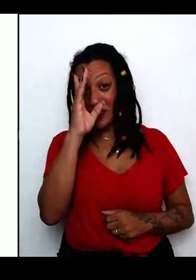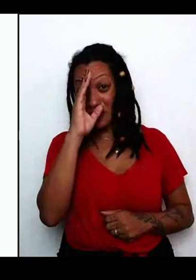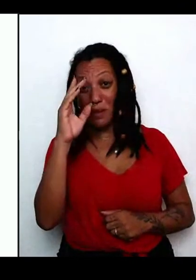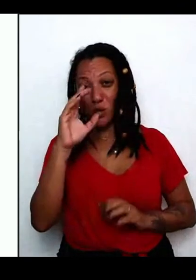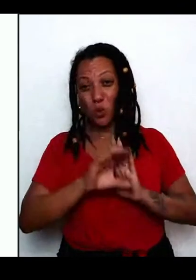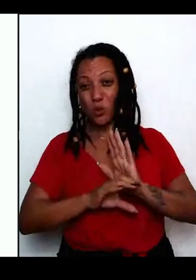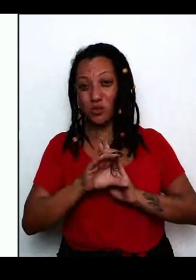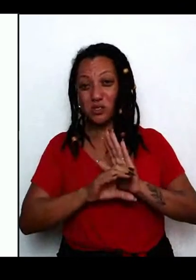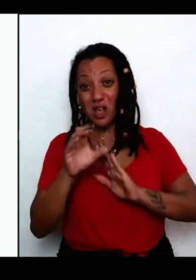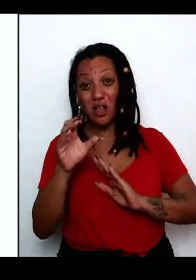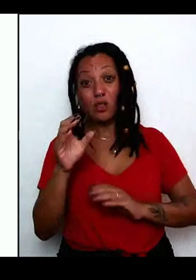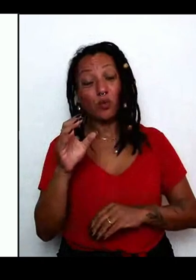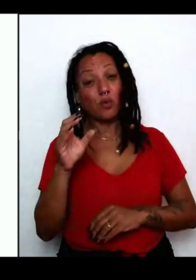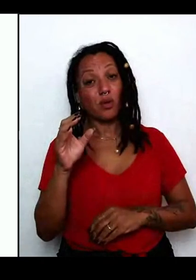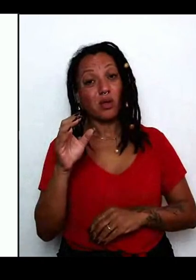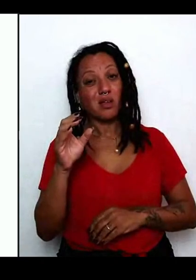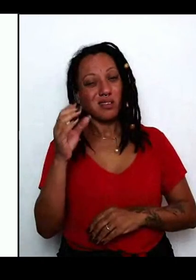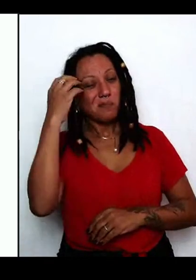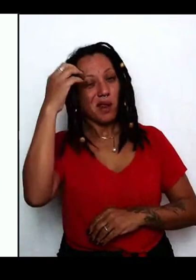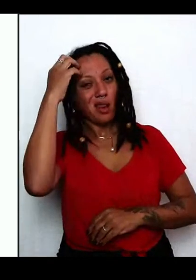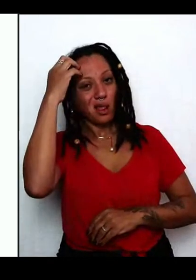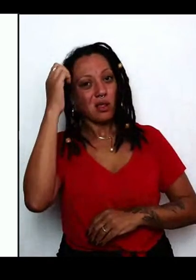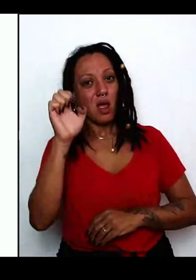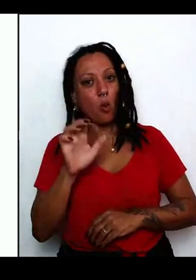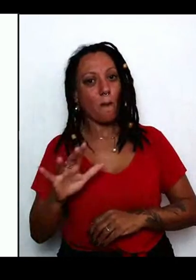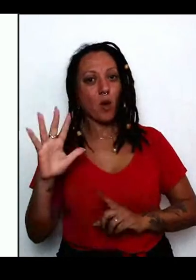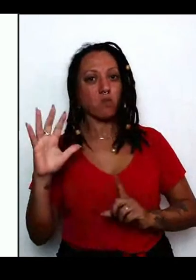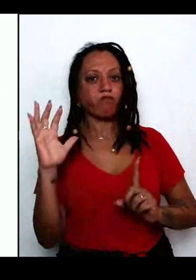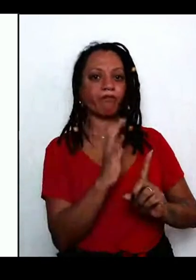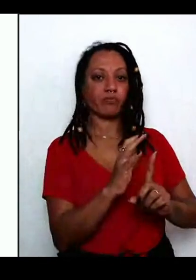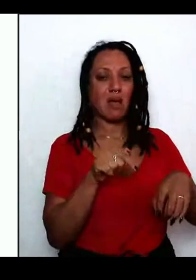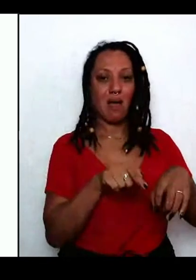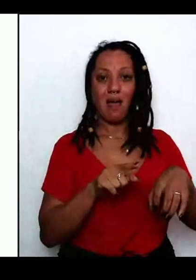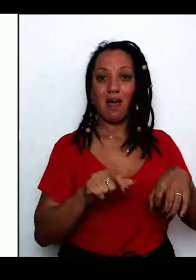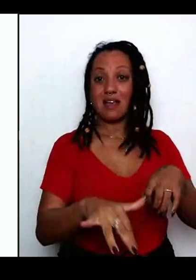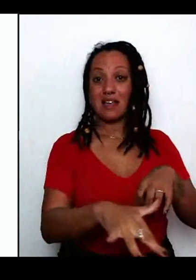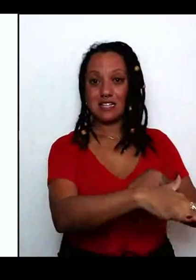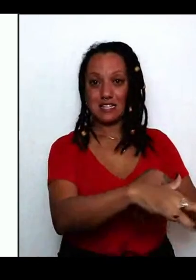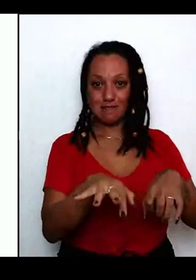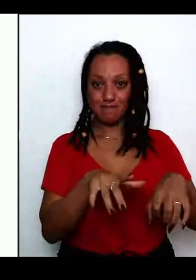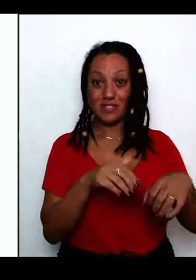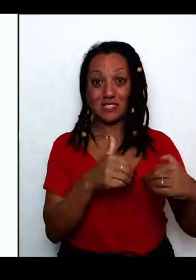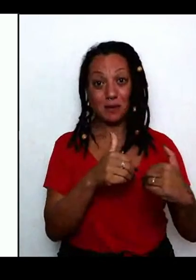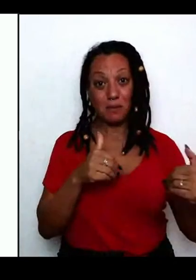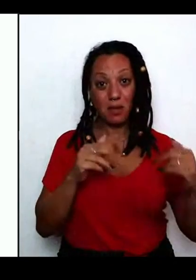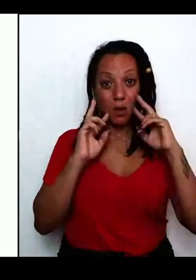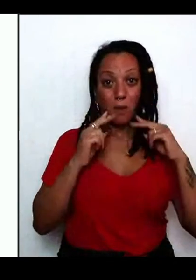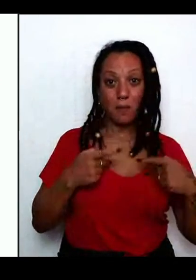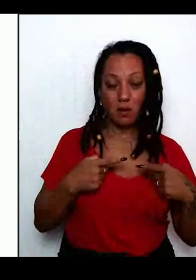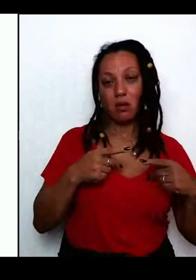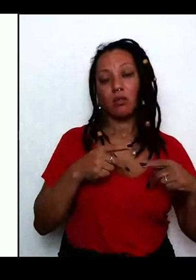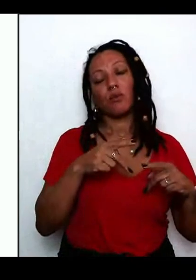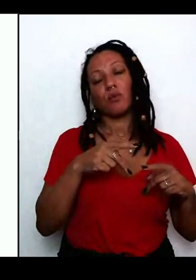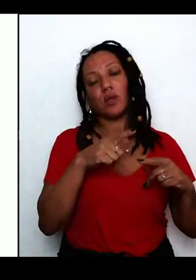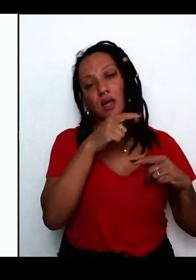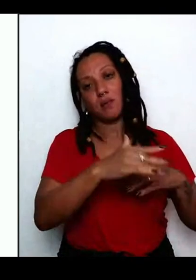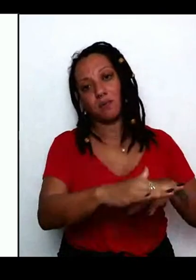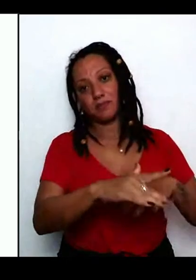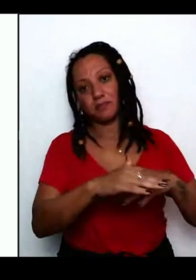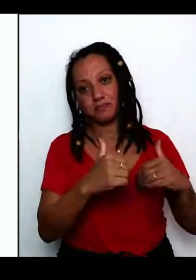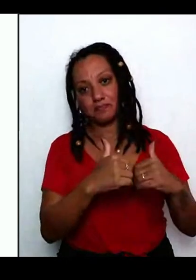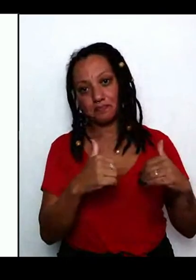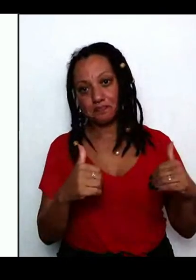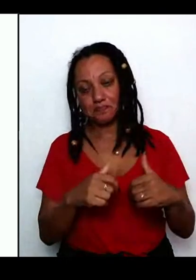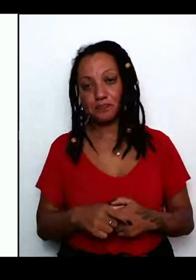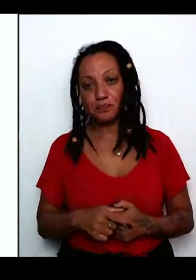in an influential essay from 1993 the late Tongan and Fijian writer and Anthropologist epili haloffa advocated for